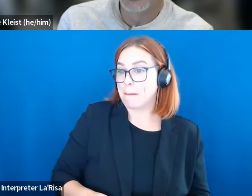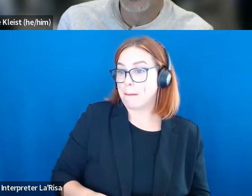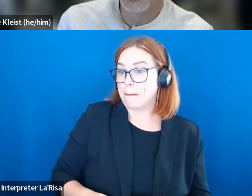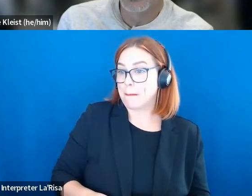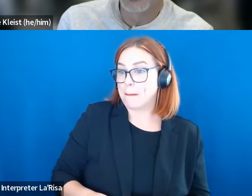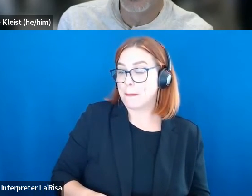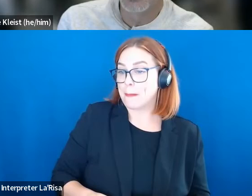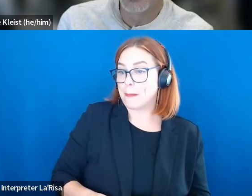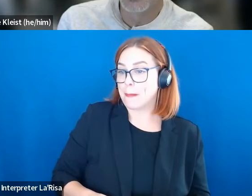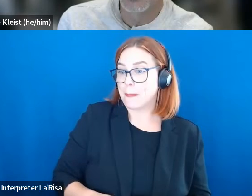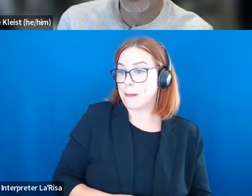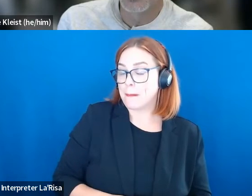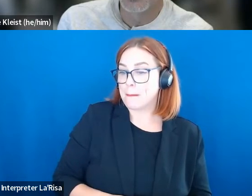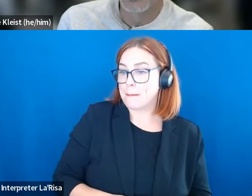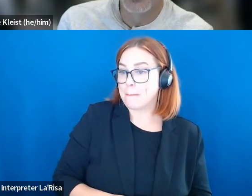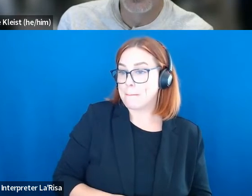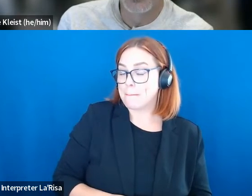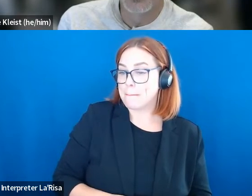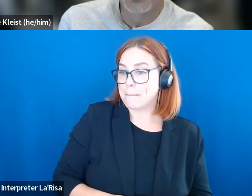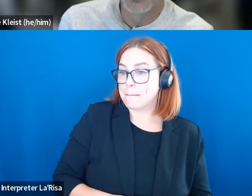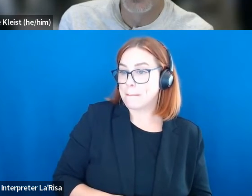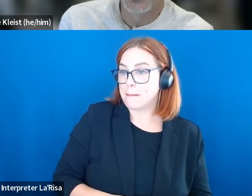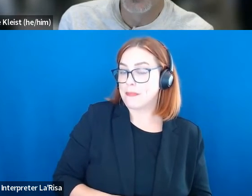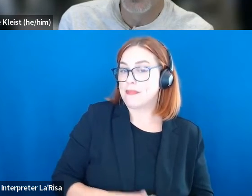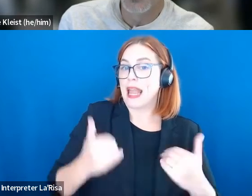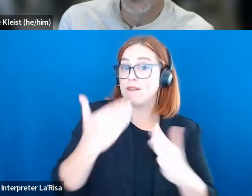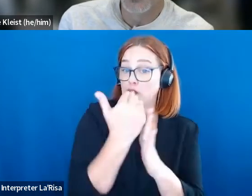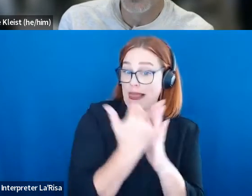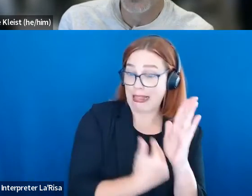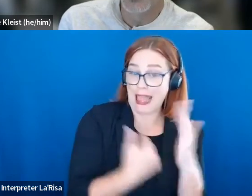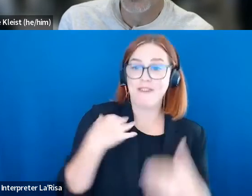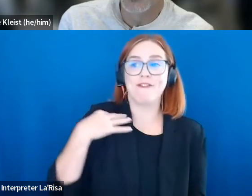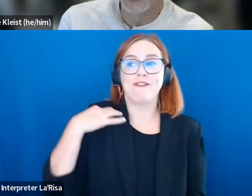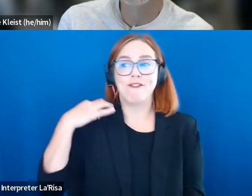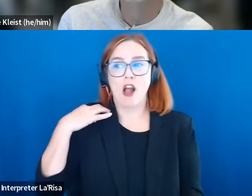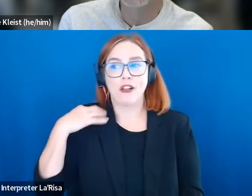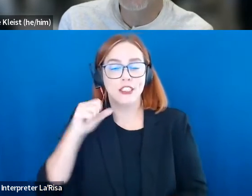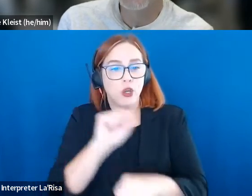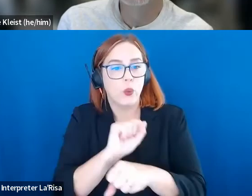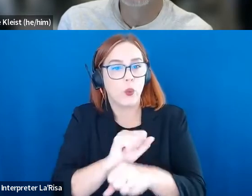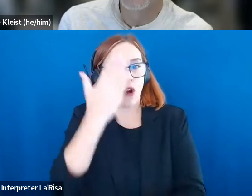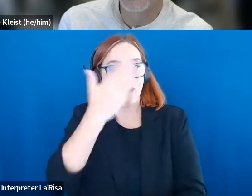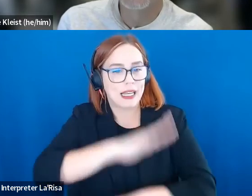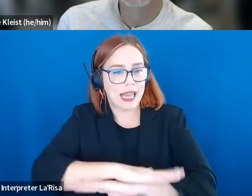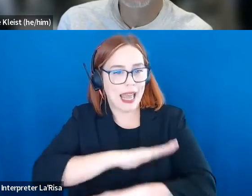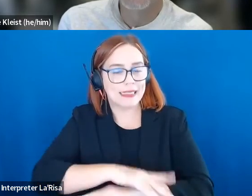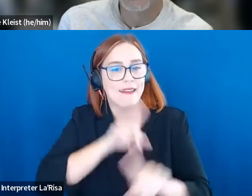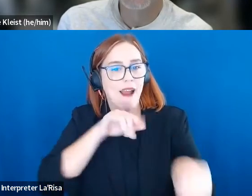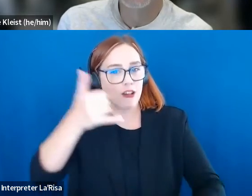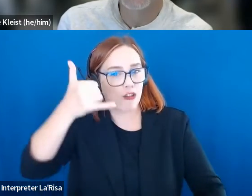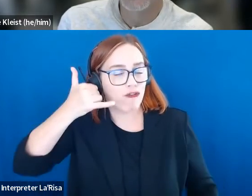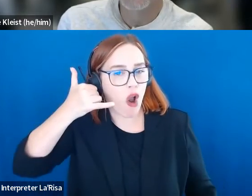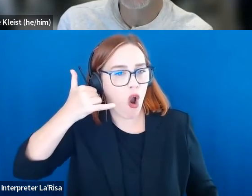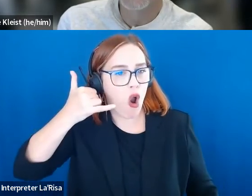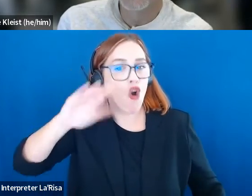Shauna says, aside from what's on the list, we have volunteers working the front desk, answering the phone, greeting visitors, taking temperatures